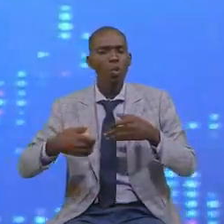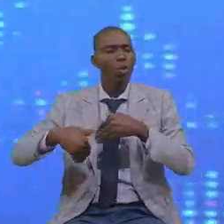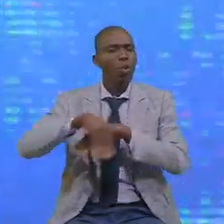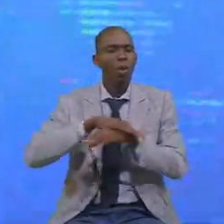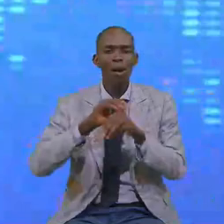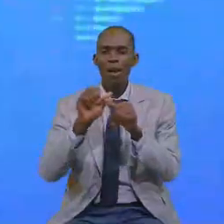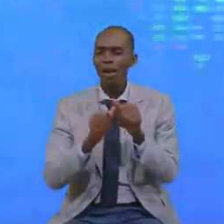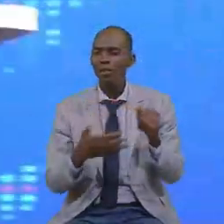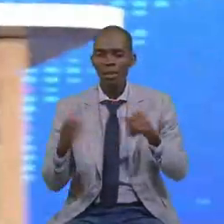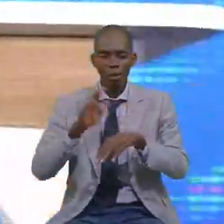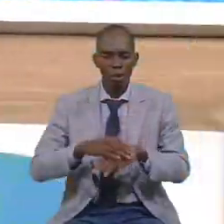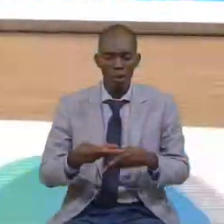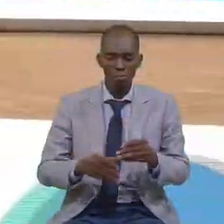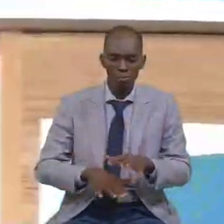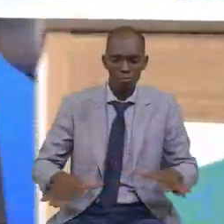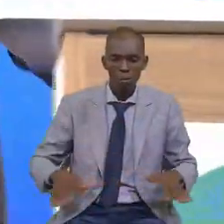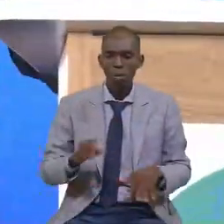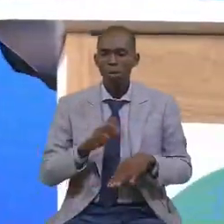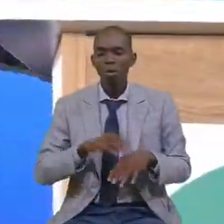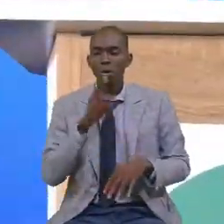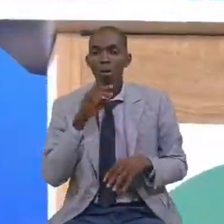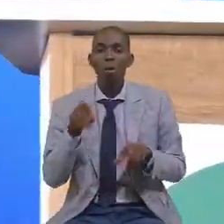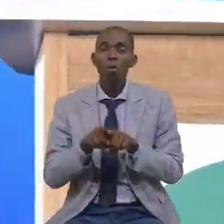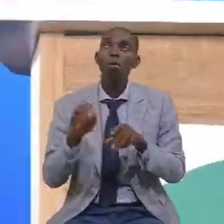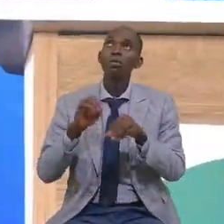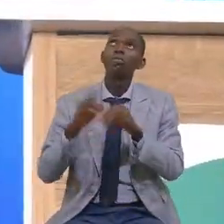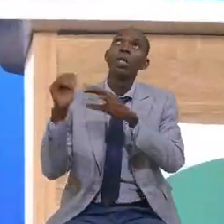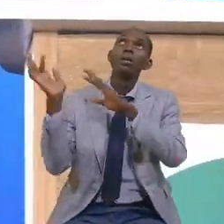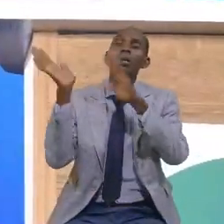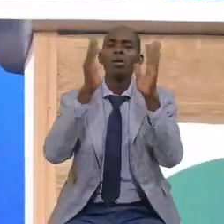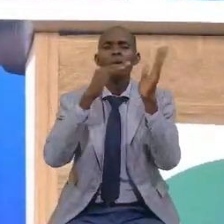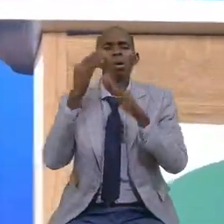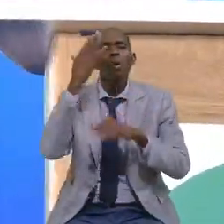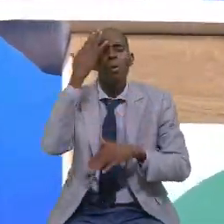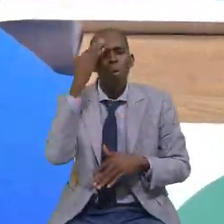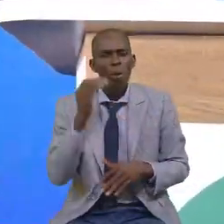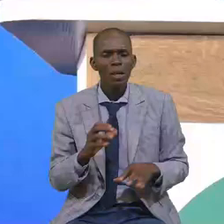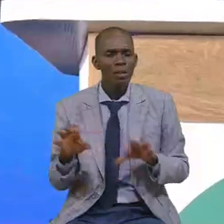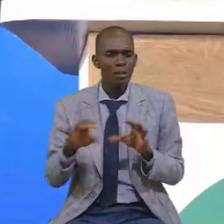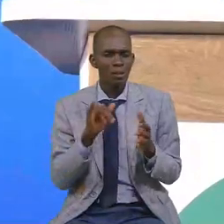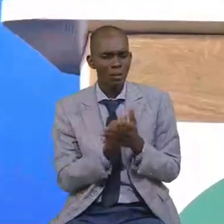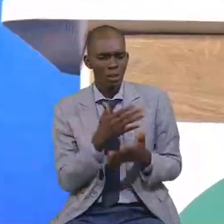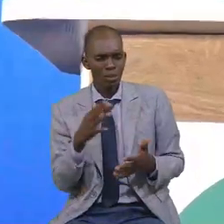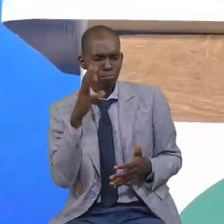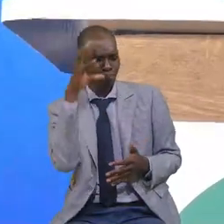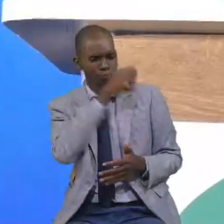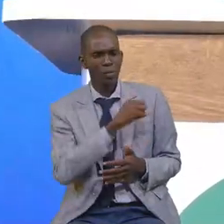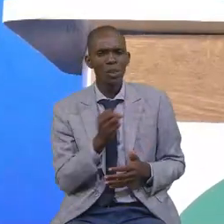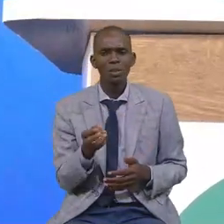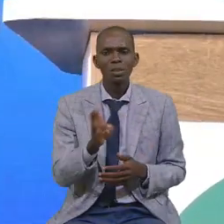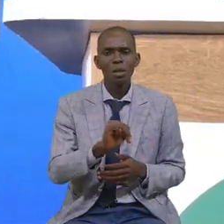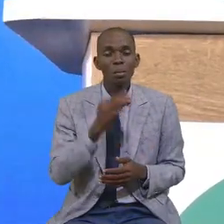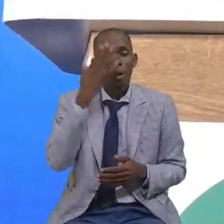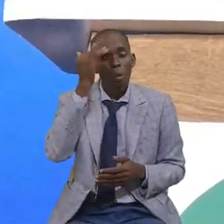on land, on sea, even on the air. Why did it elude them, escape them?